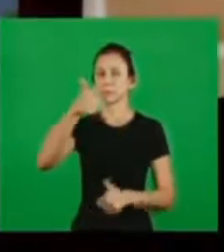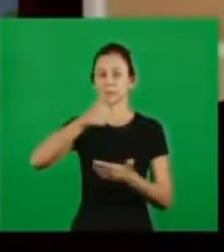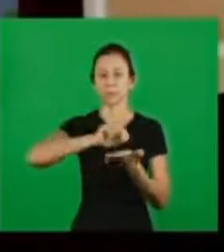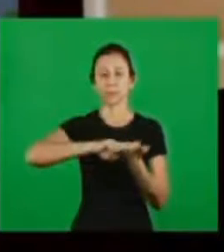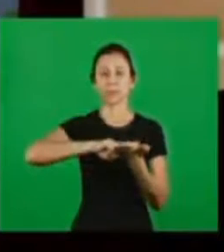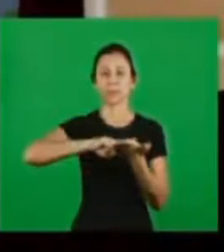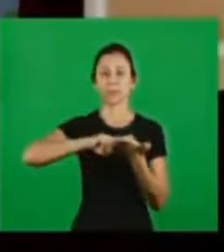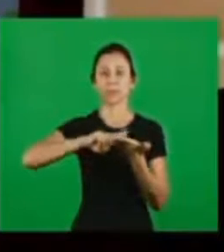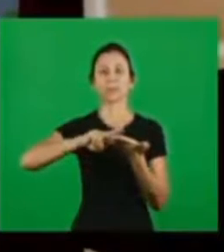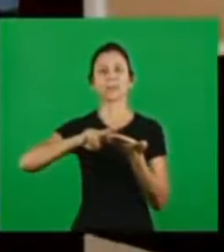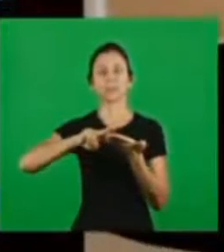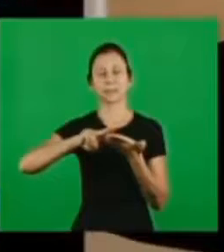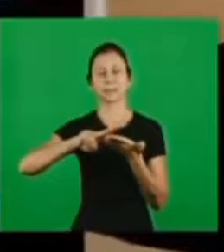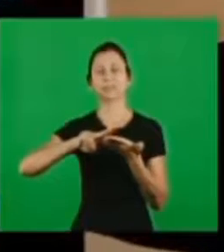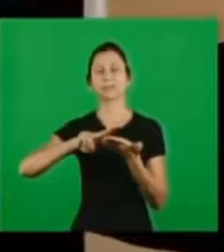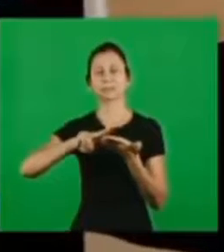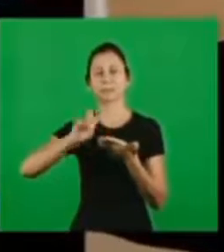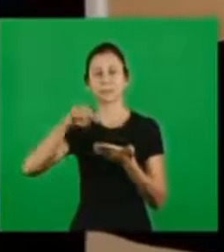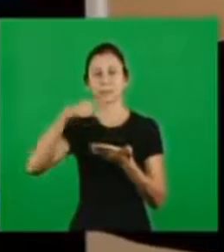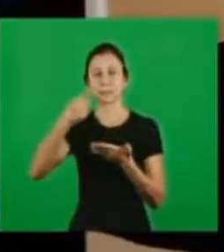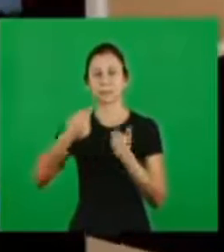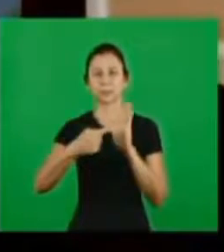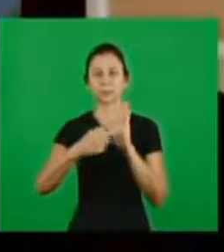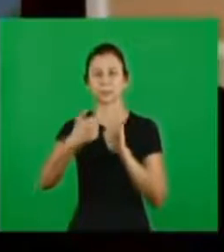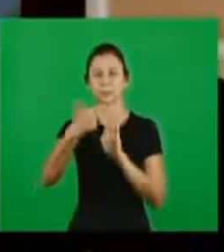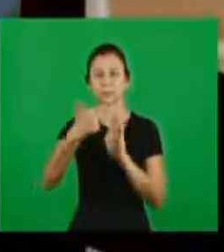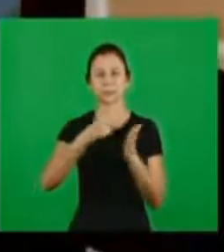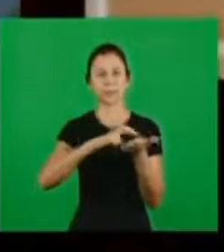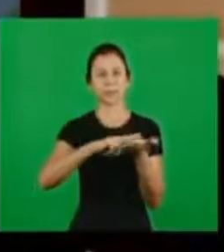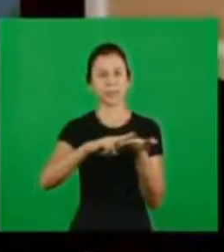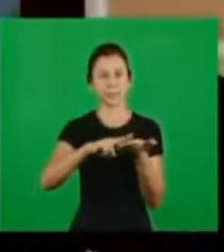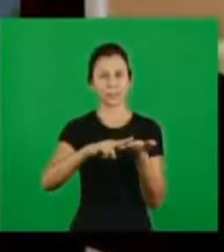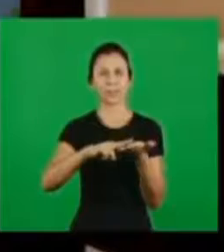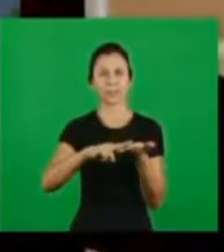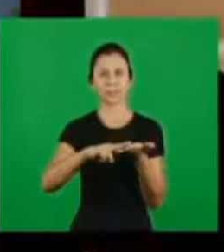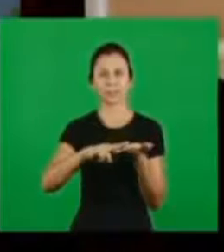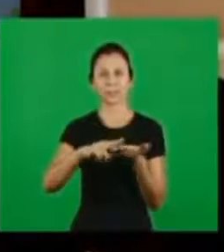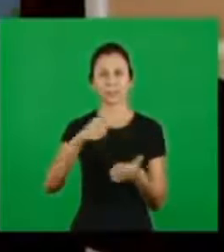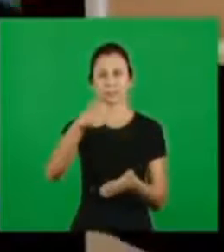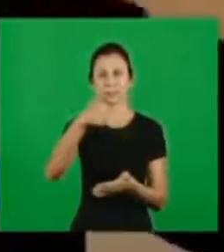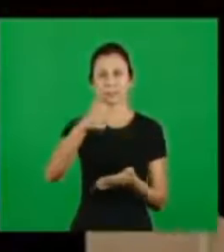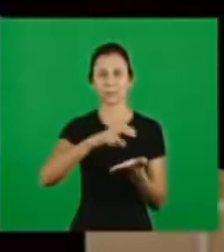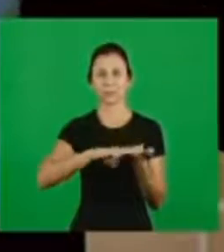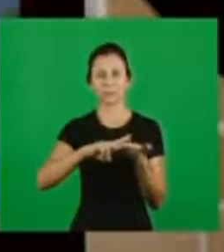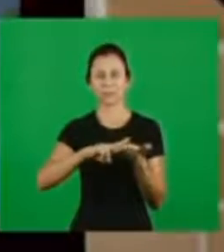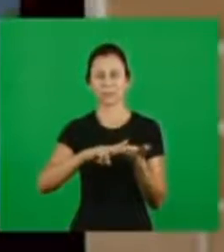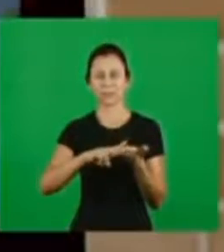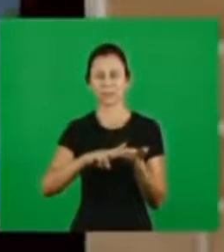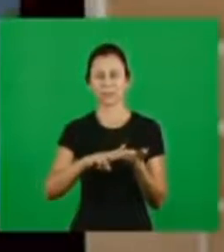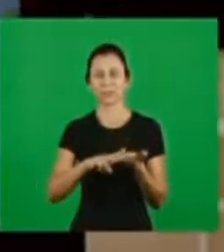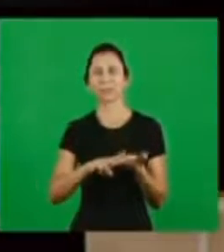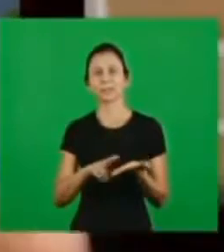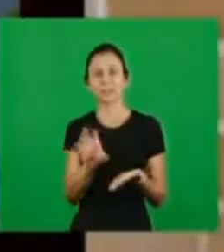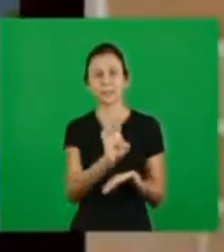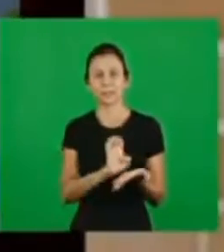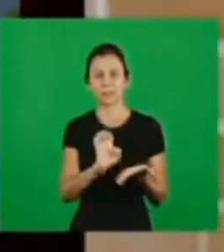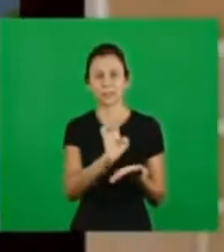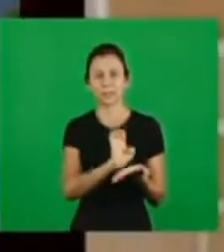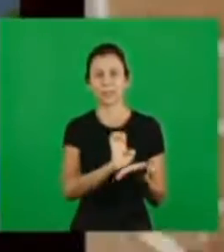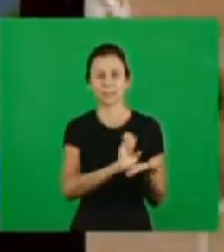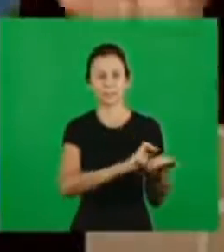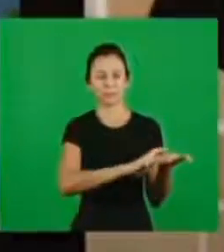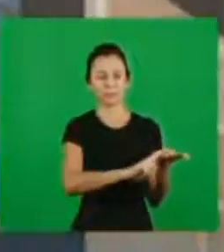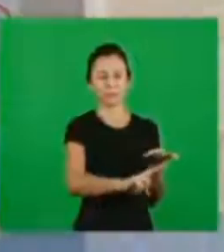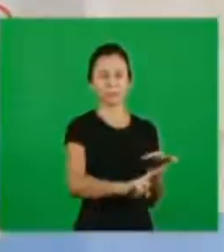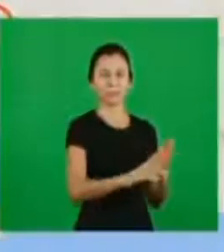first letter that was written, and then we go to the second letter. So the first letter was Ephesus. And we